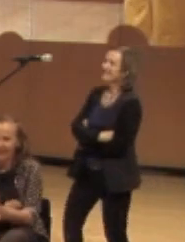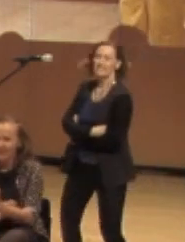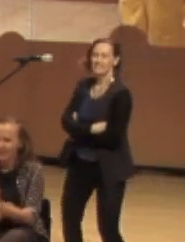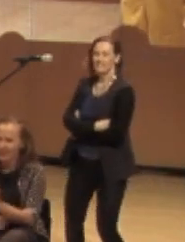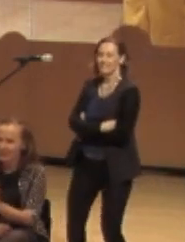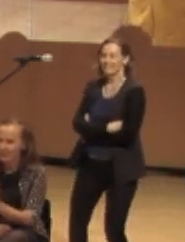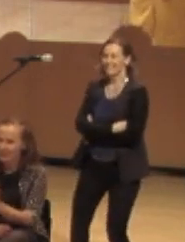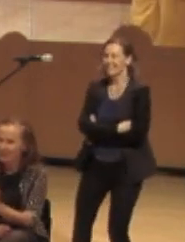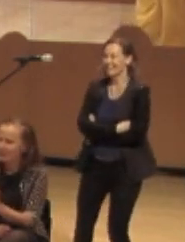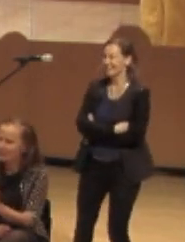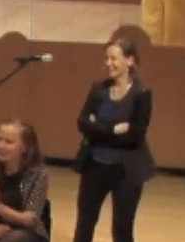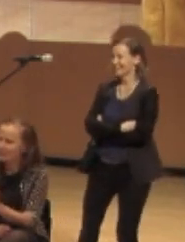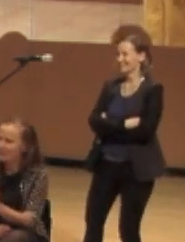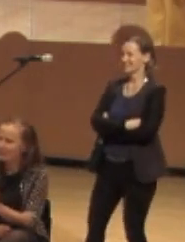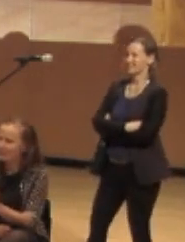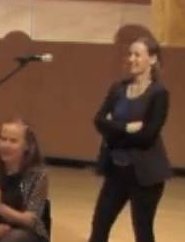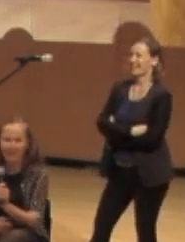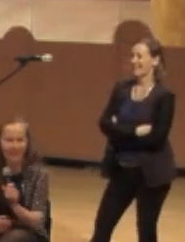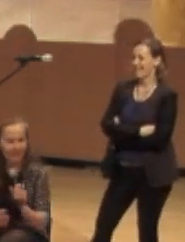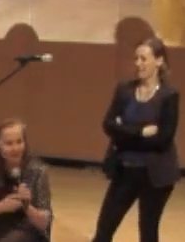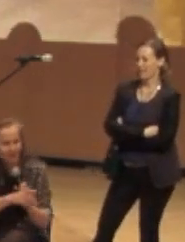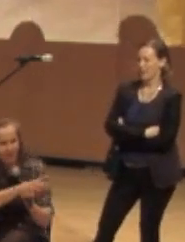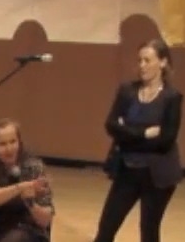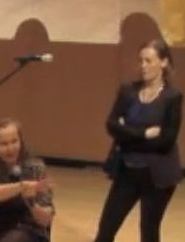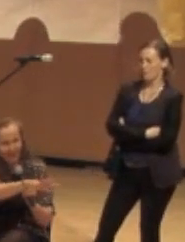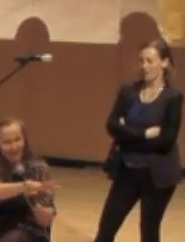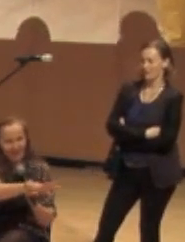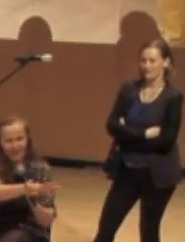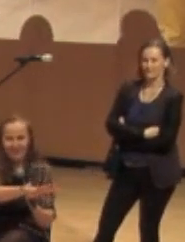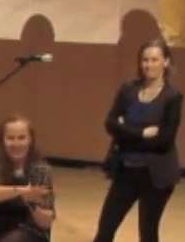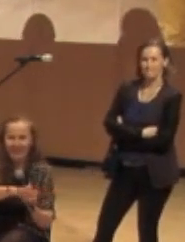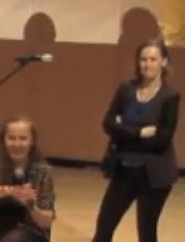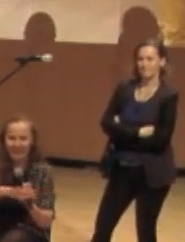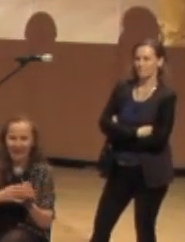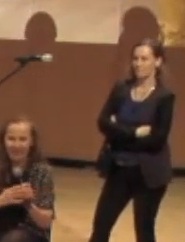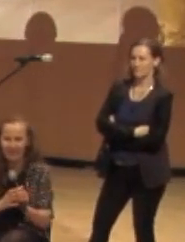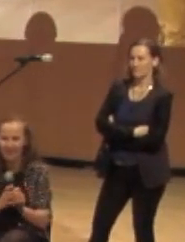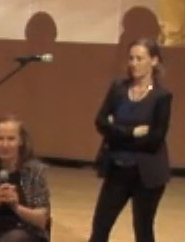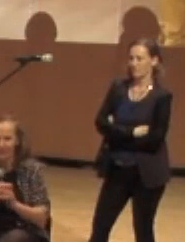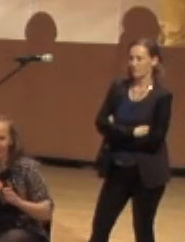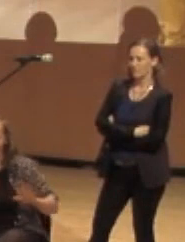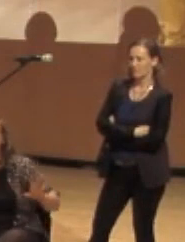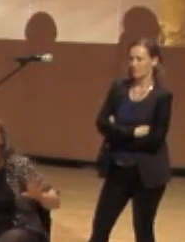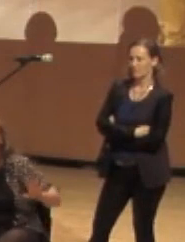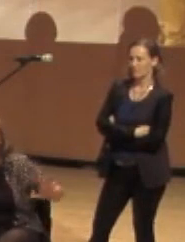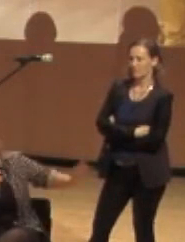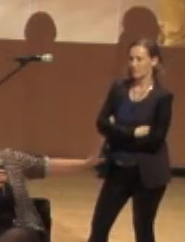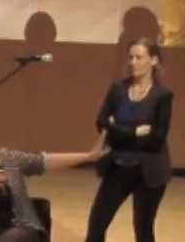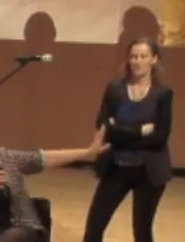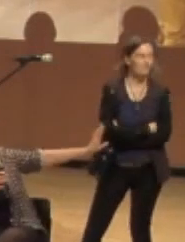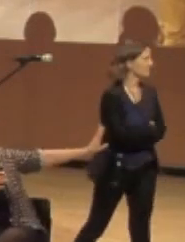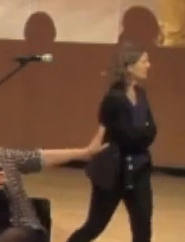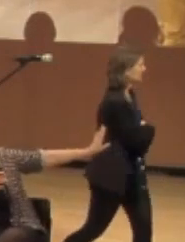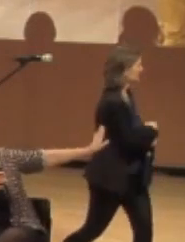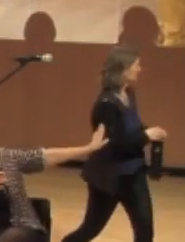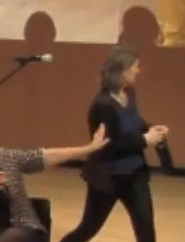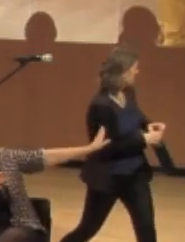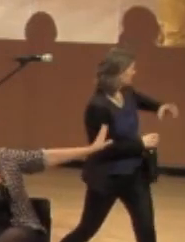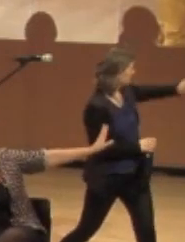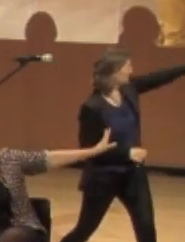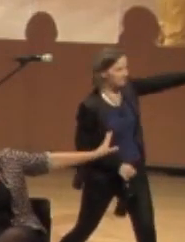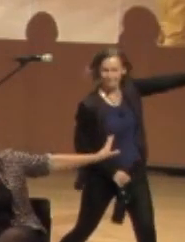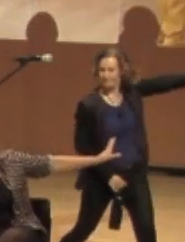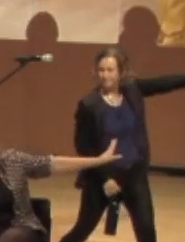y so we'll be moving and just about the experience that she had now so as we mentioned we have the